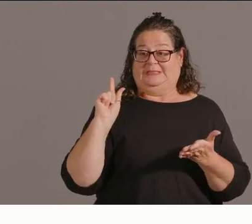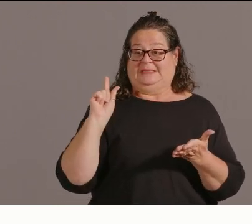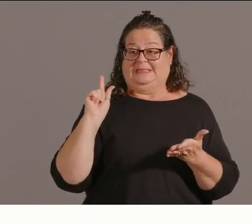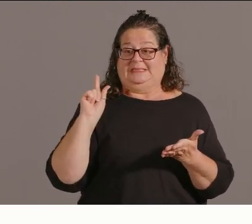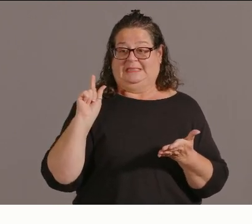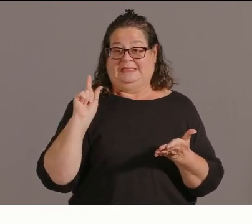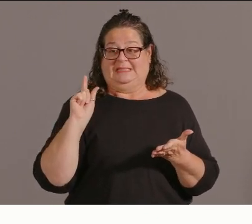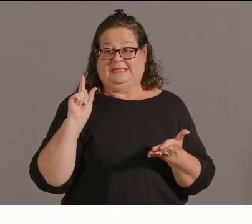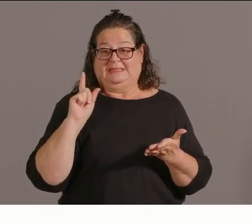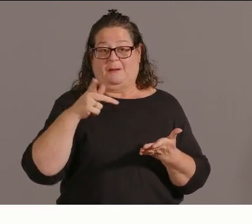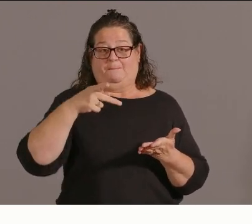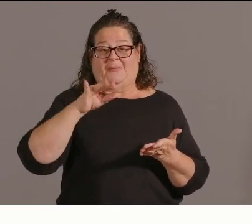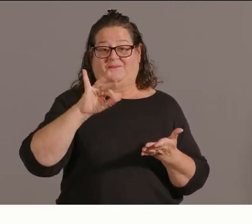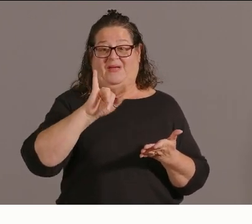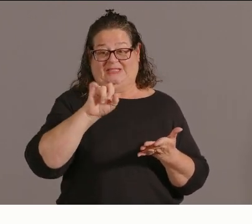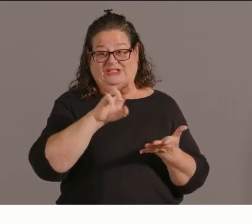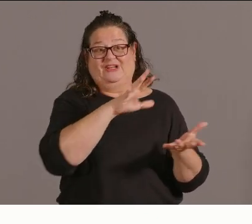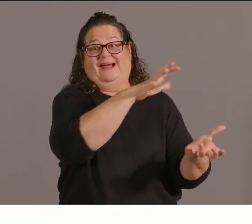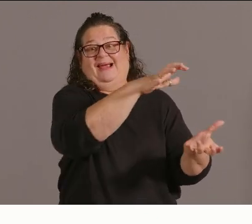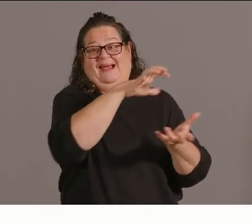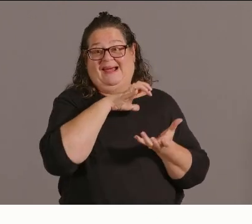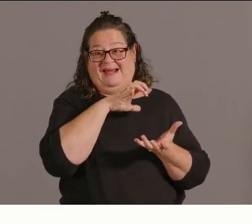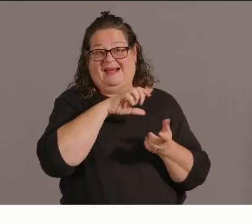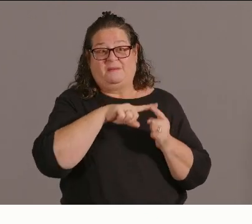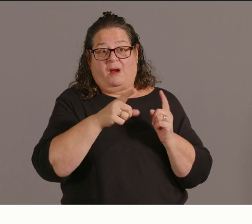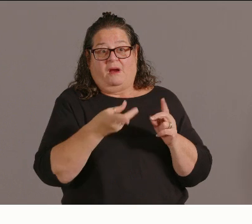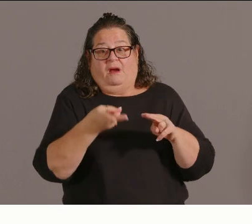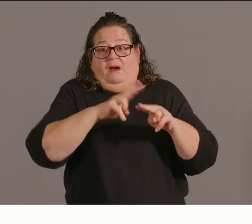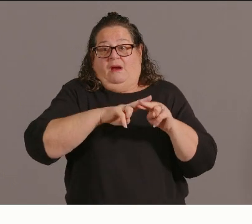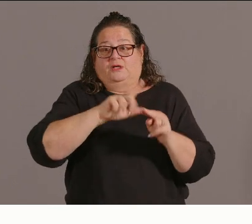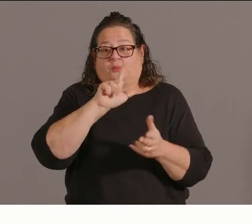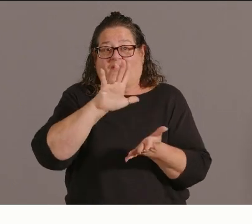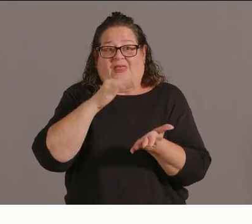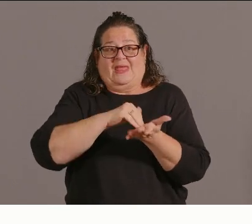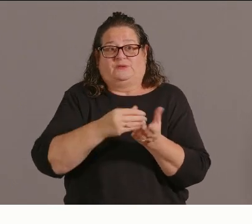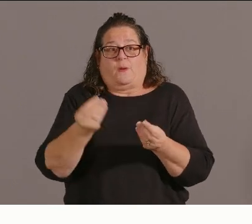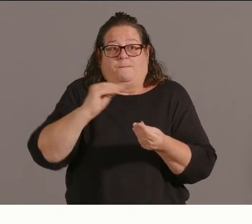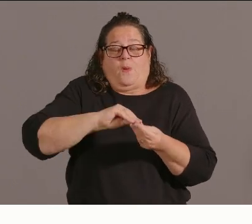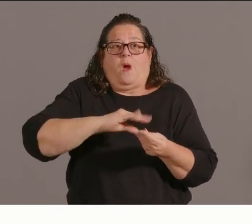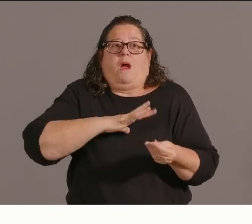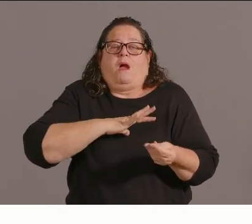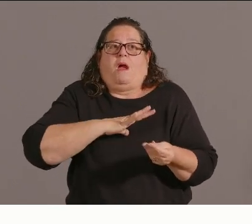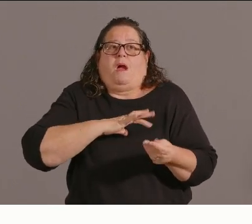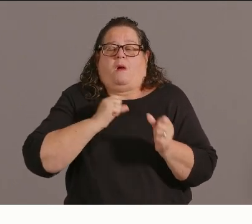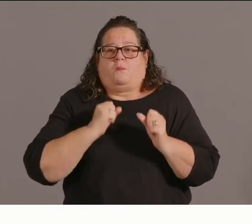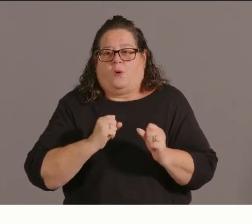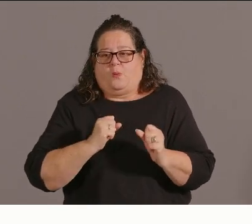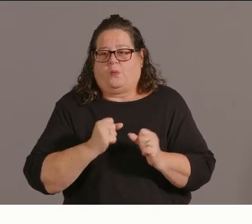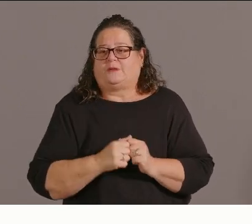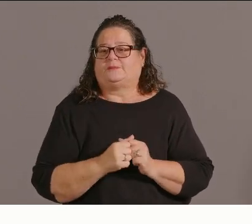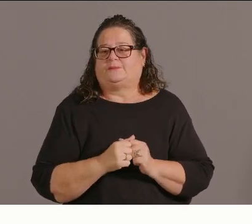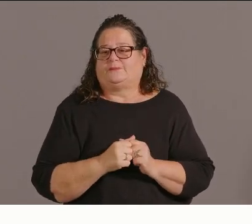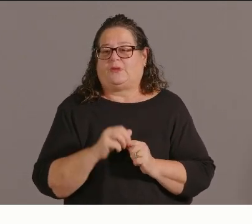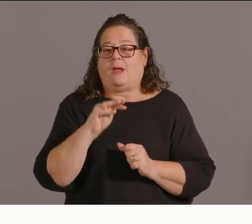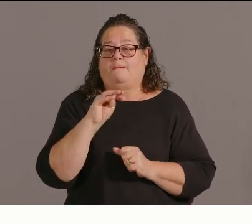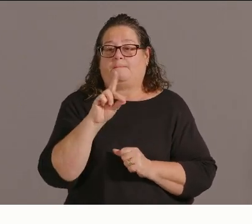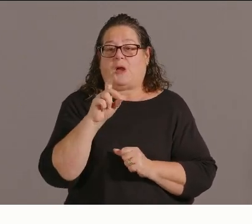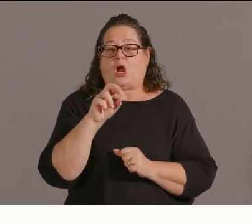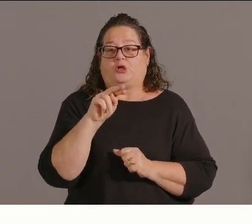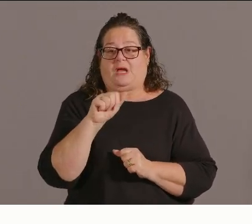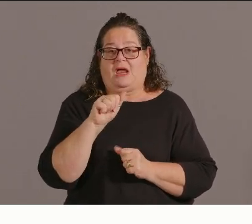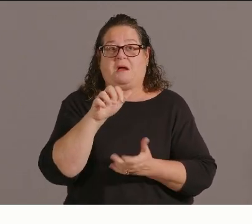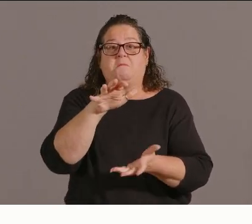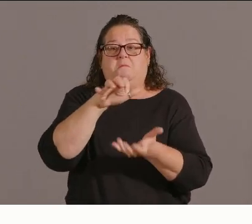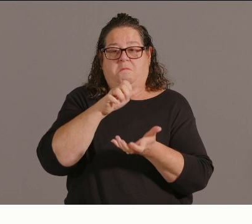were very, very excited. We got a little bit of a bump in our Moderna doses. And we were aware that